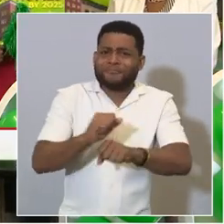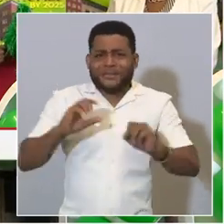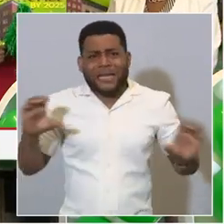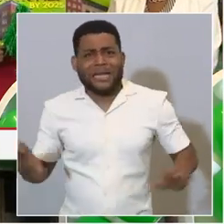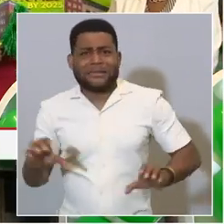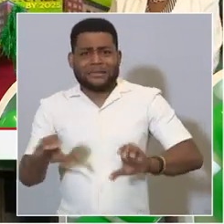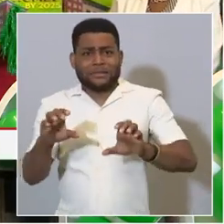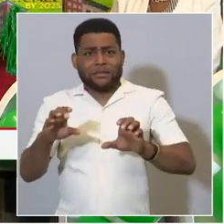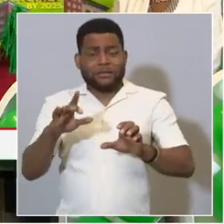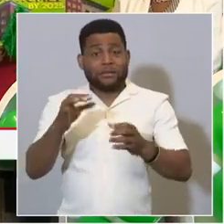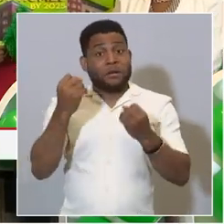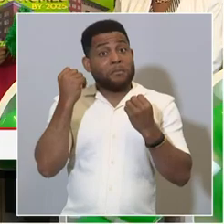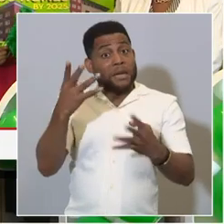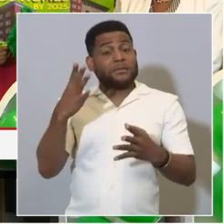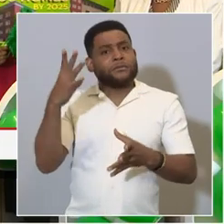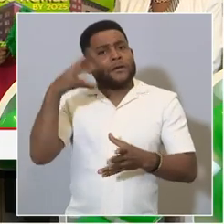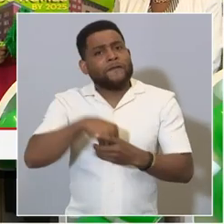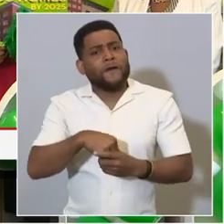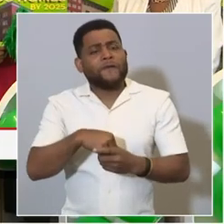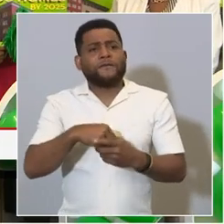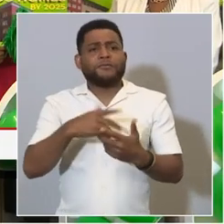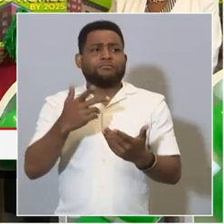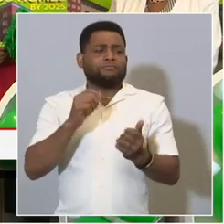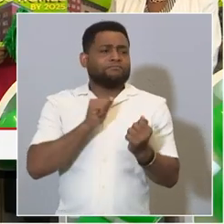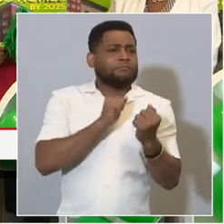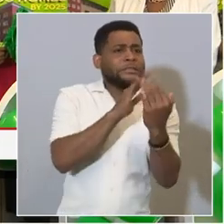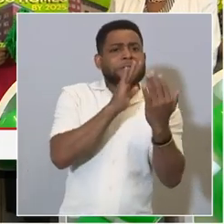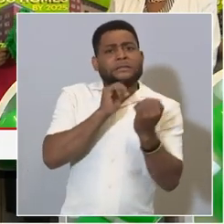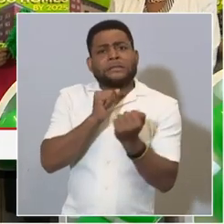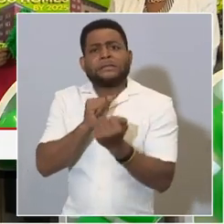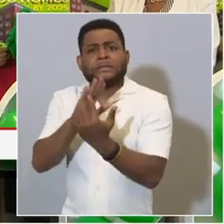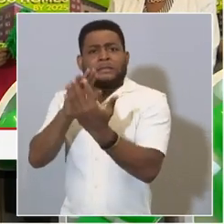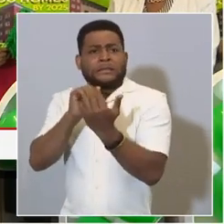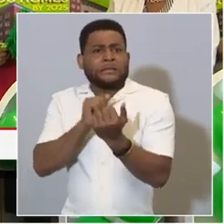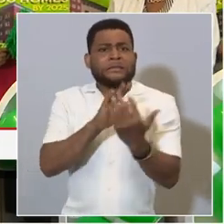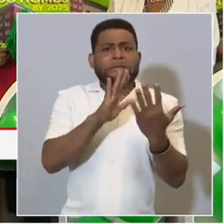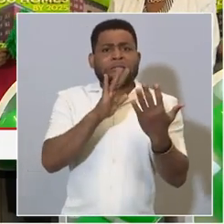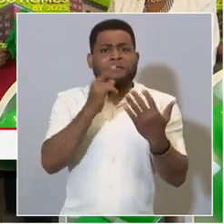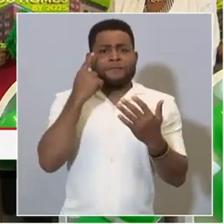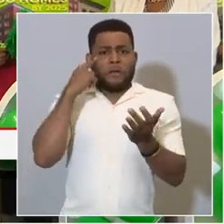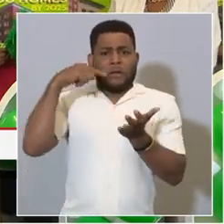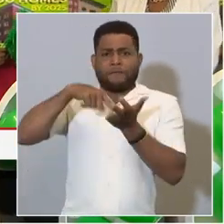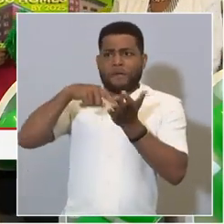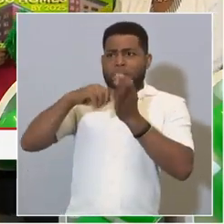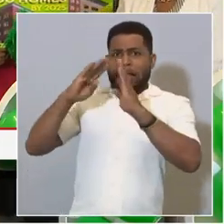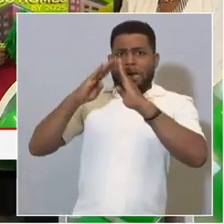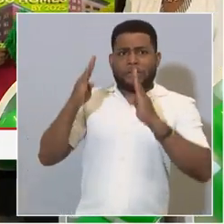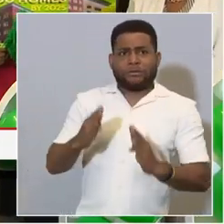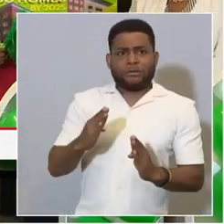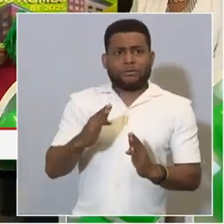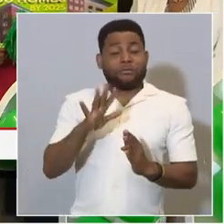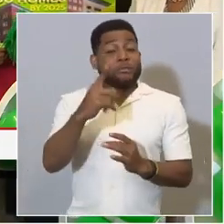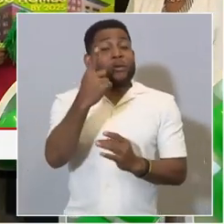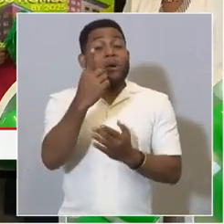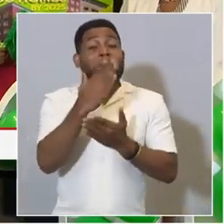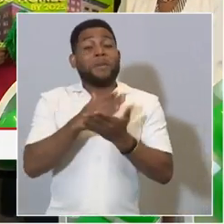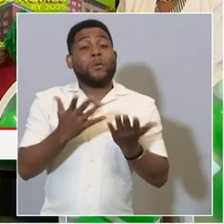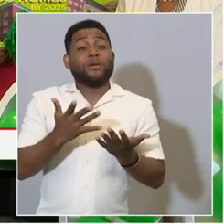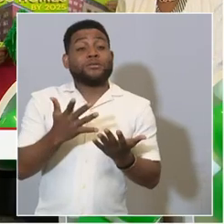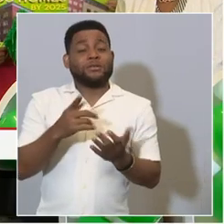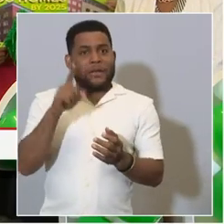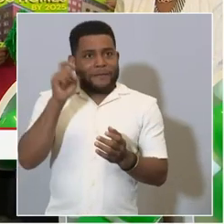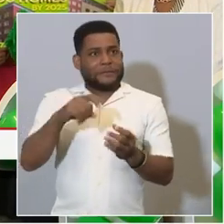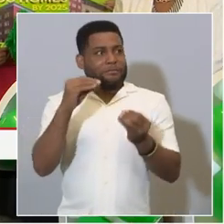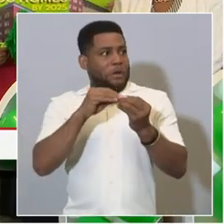the cost of housing. And one piece is very simple. You need more housing.